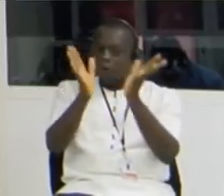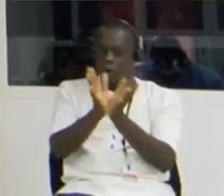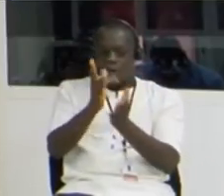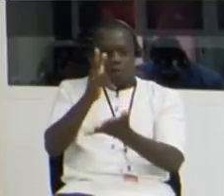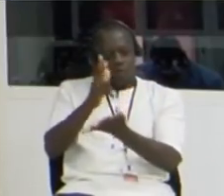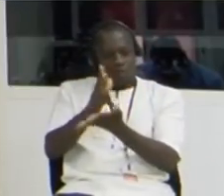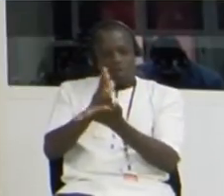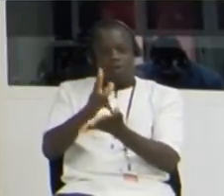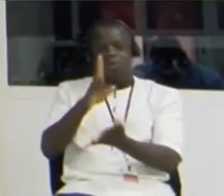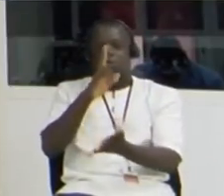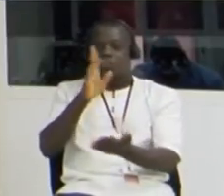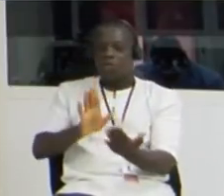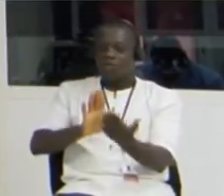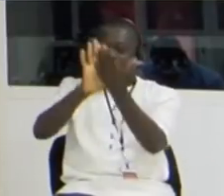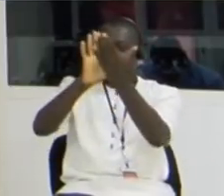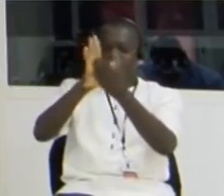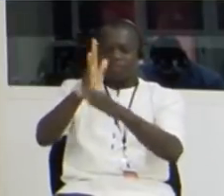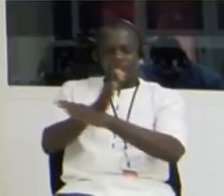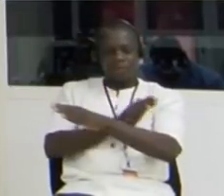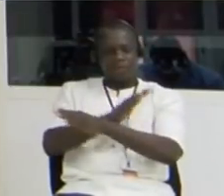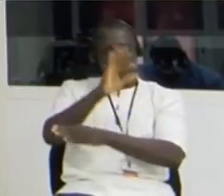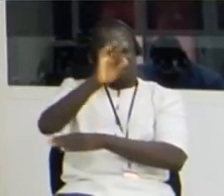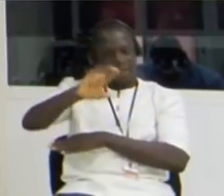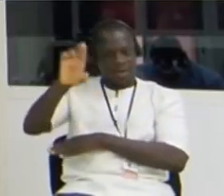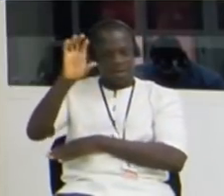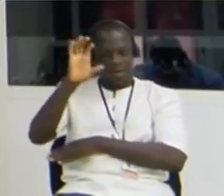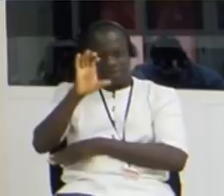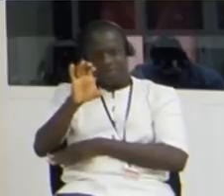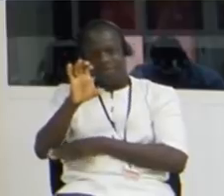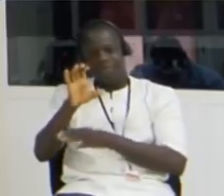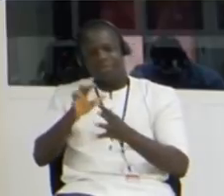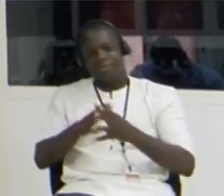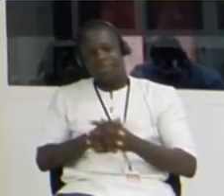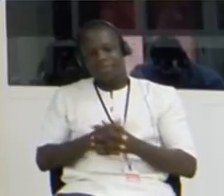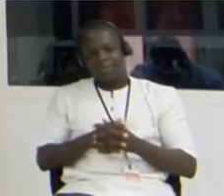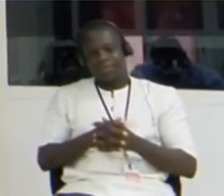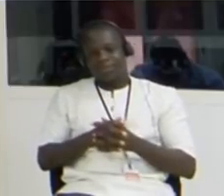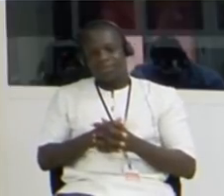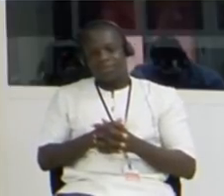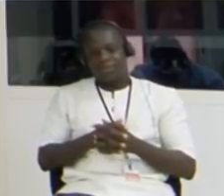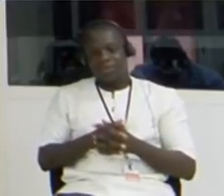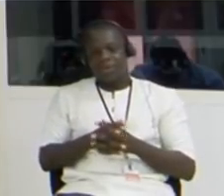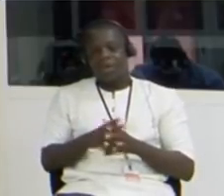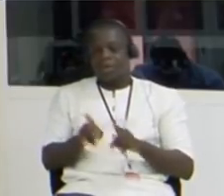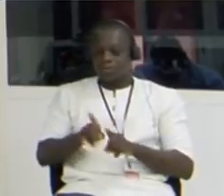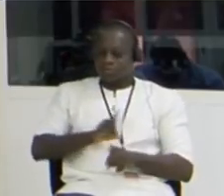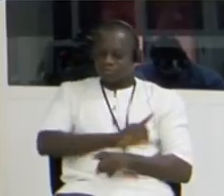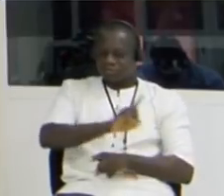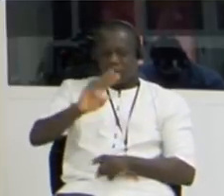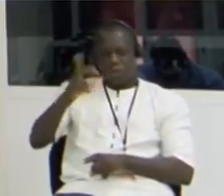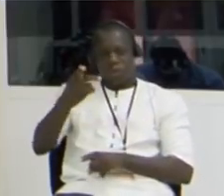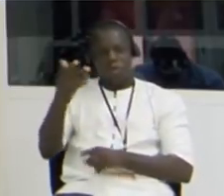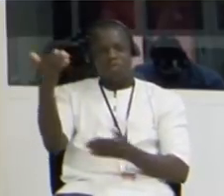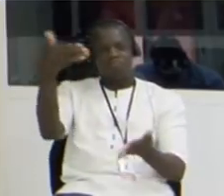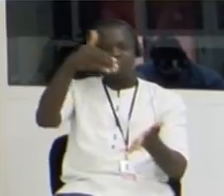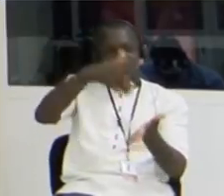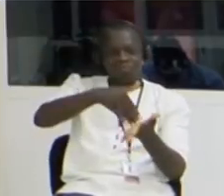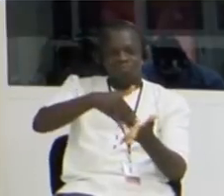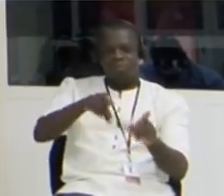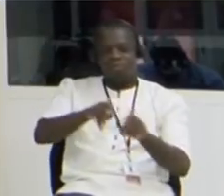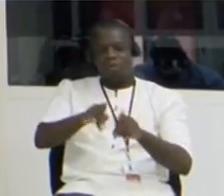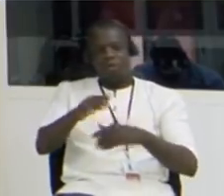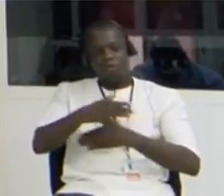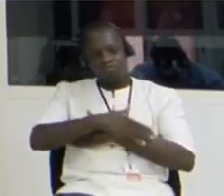will be appearing before the Trrc, that they will come empowered with the